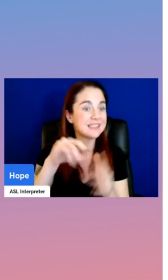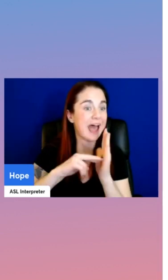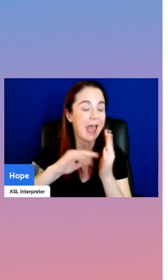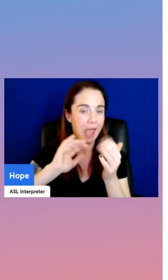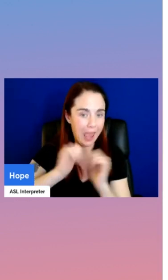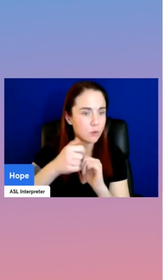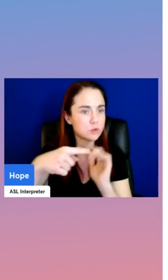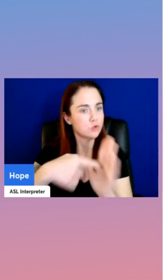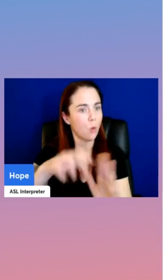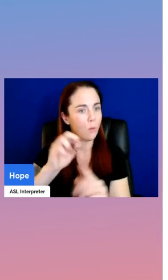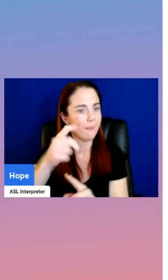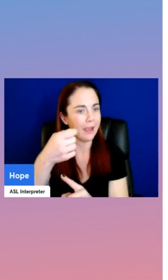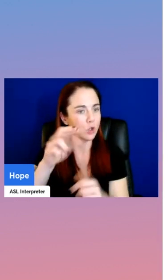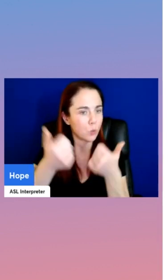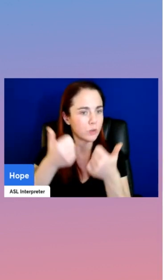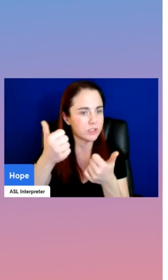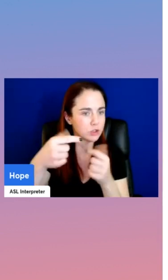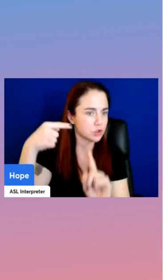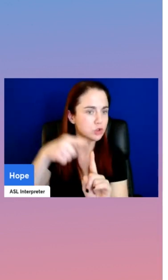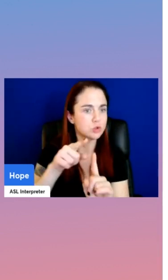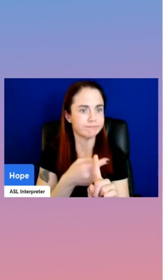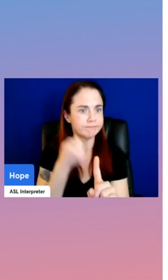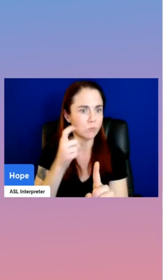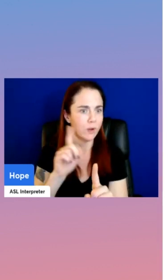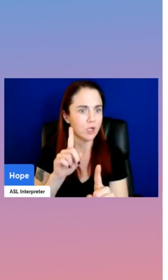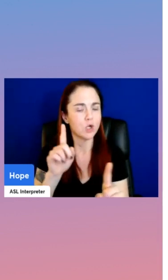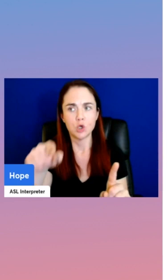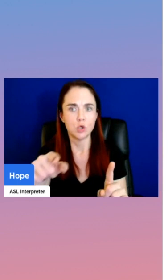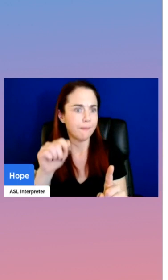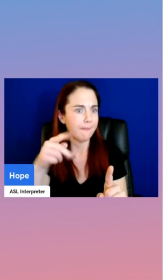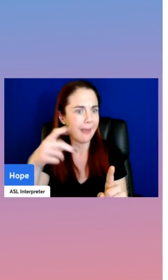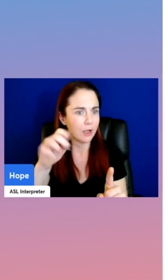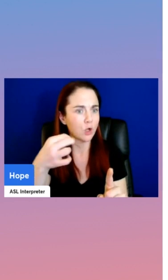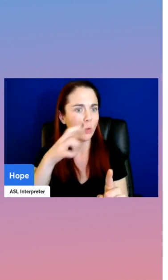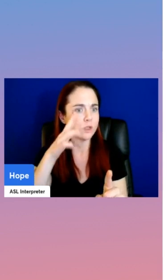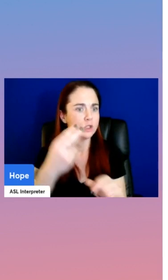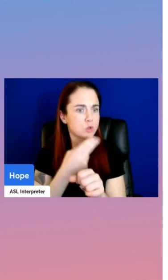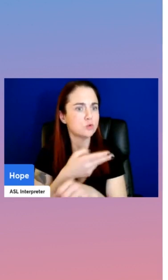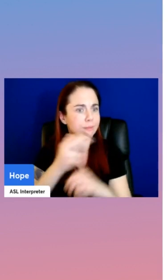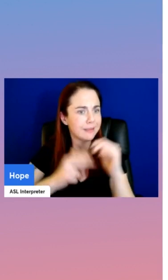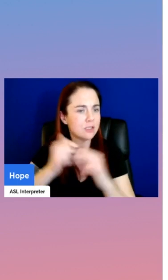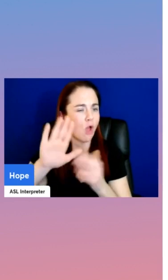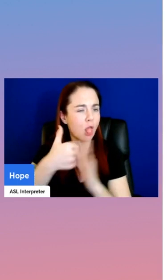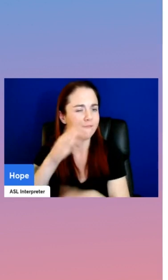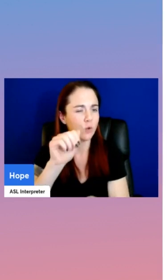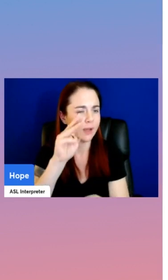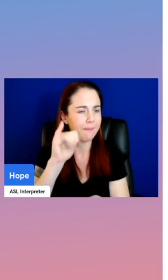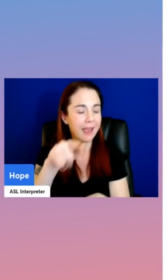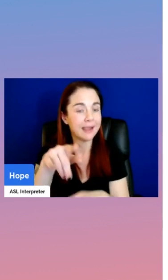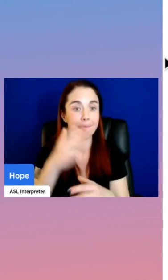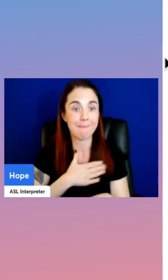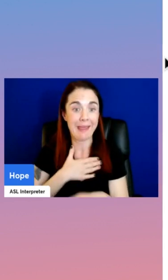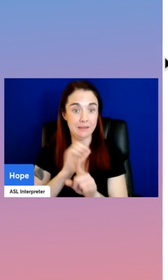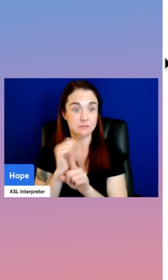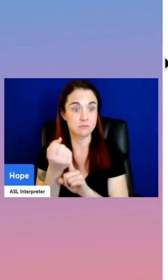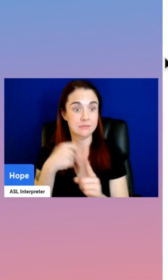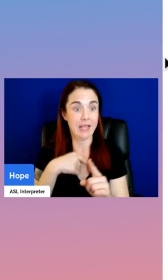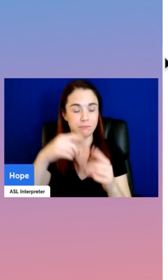is the source AMI that Packer will be using to build all of your AMI. So in my case, I'm